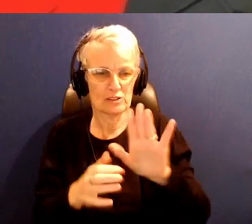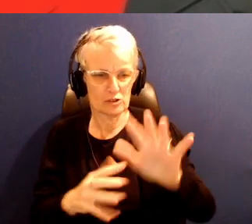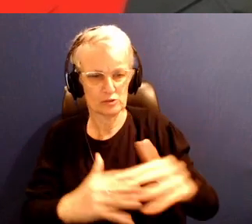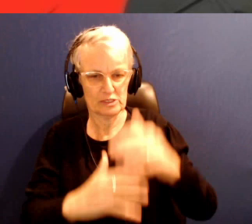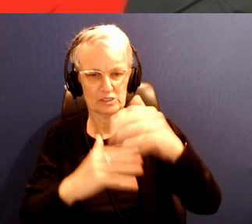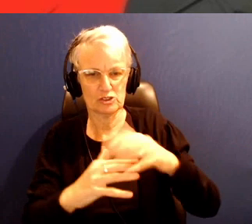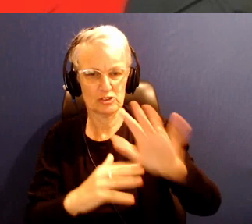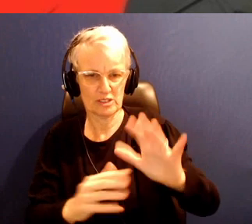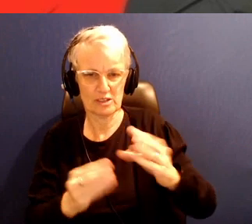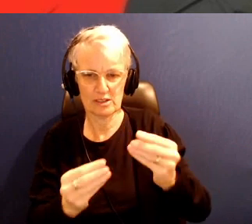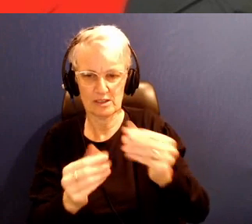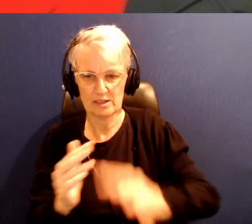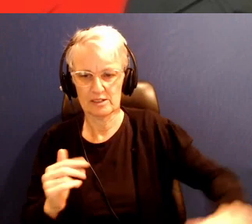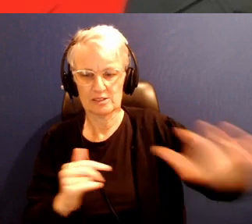on.